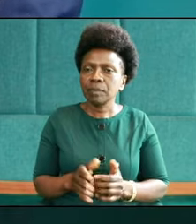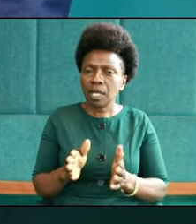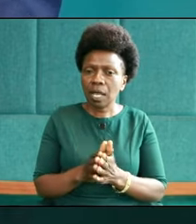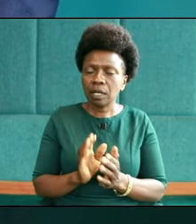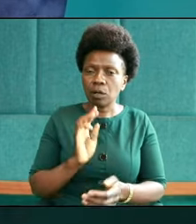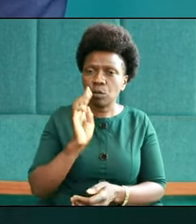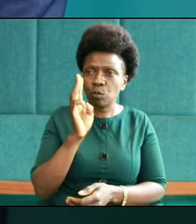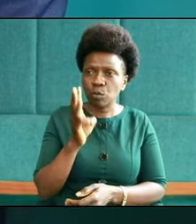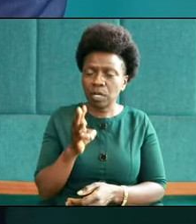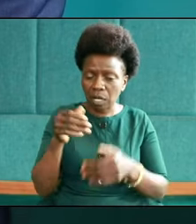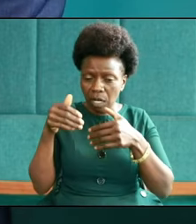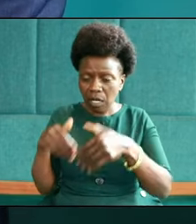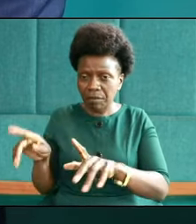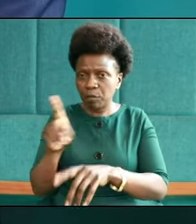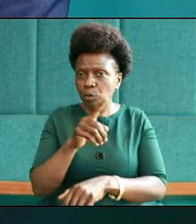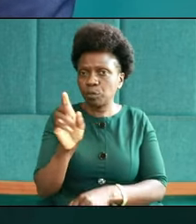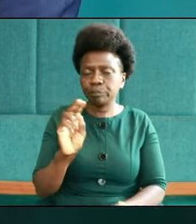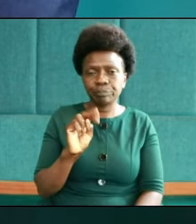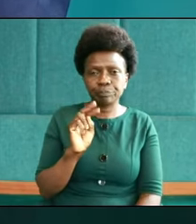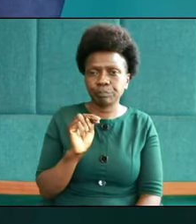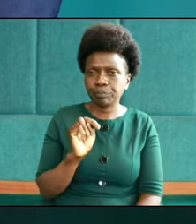And I will not leave you